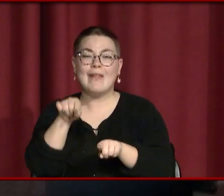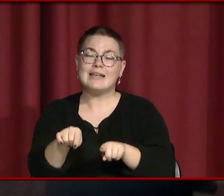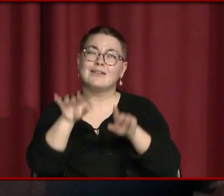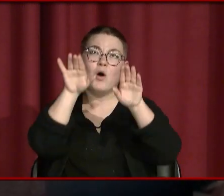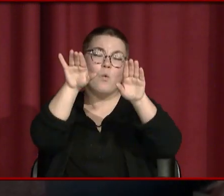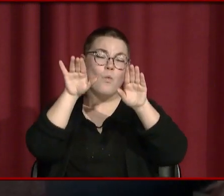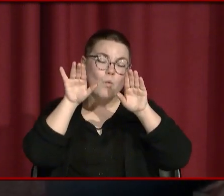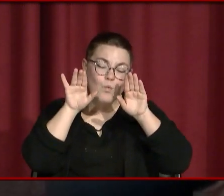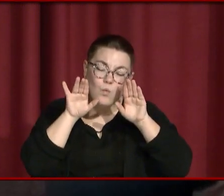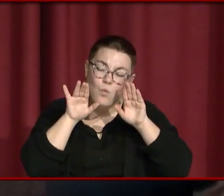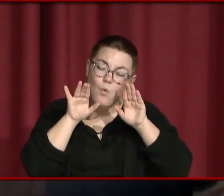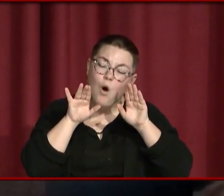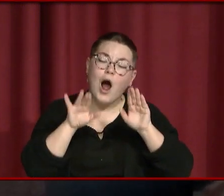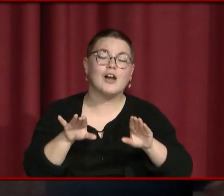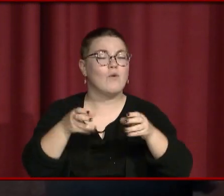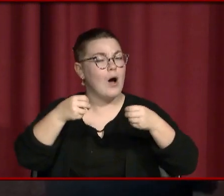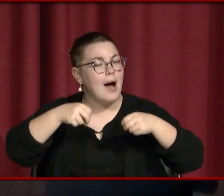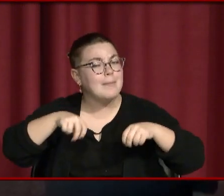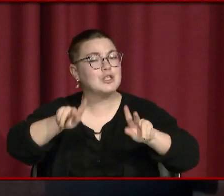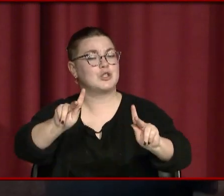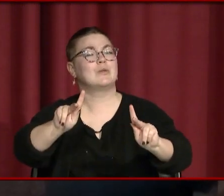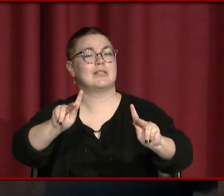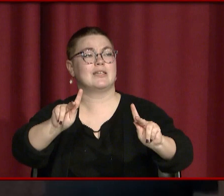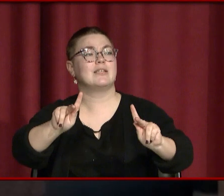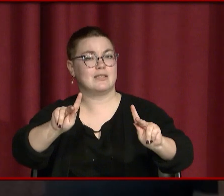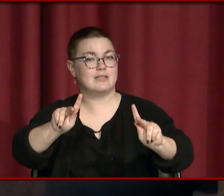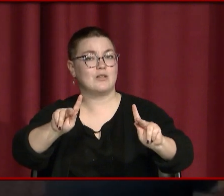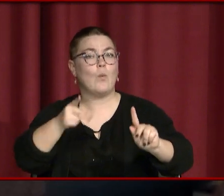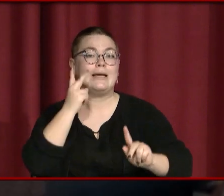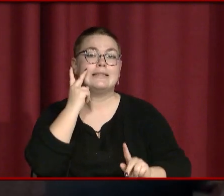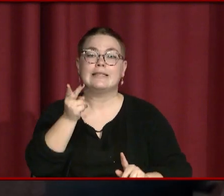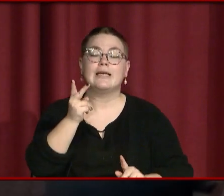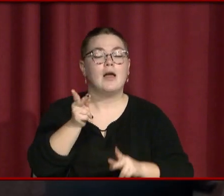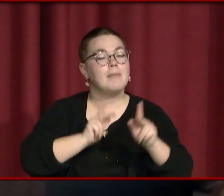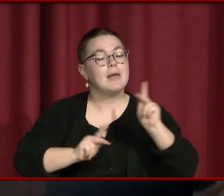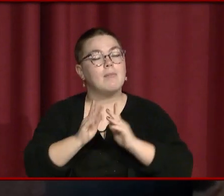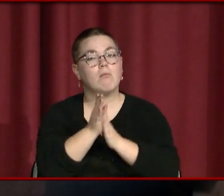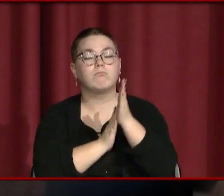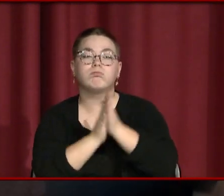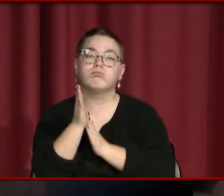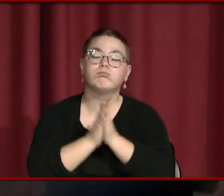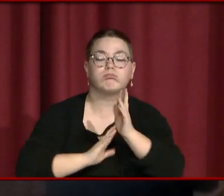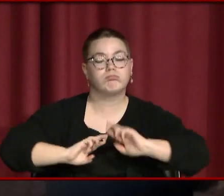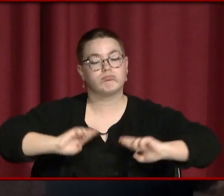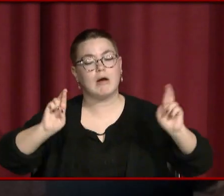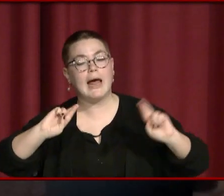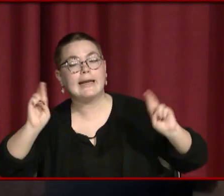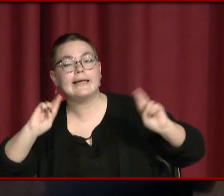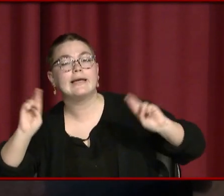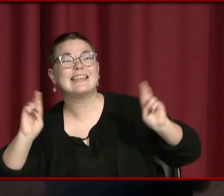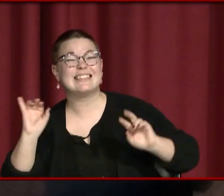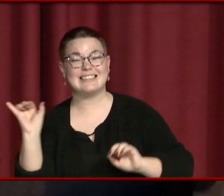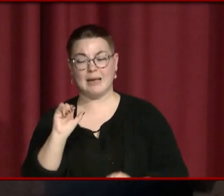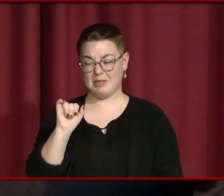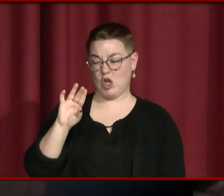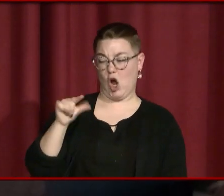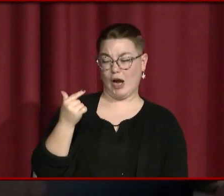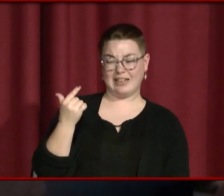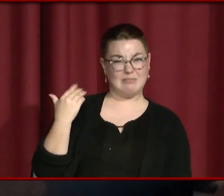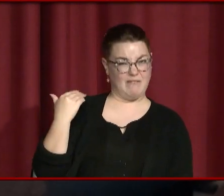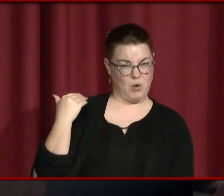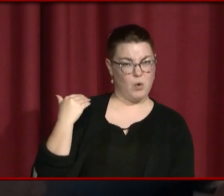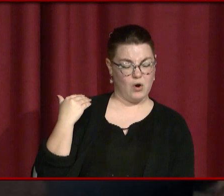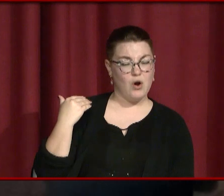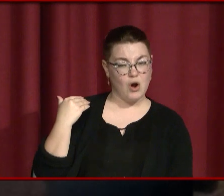see Ohioans really standing up like they did this August and shutting down a really bad idea of making